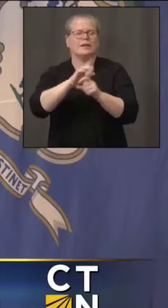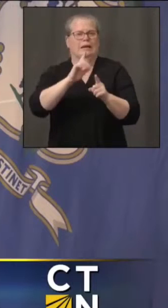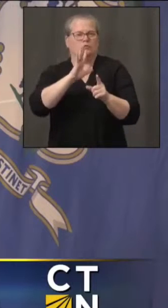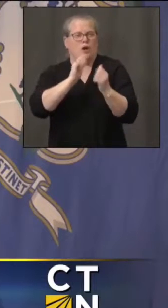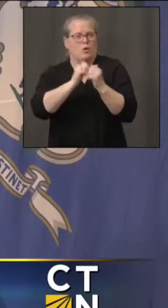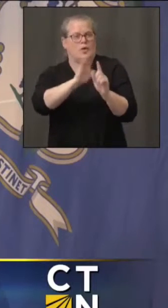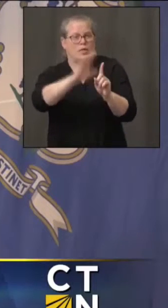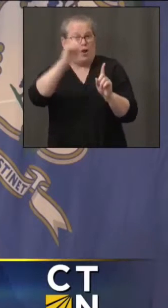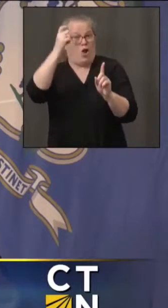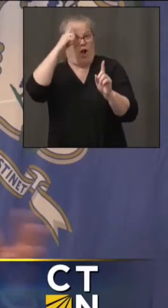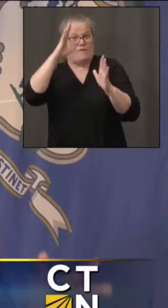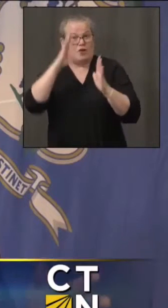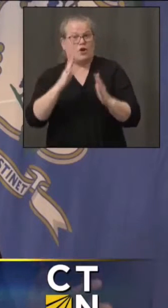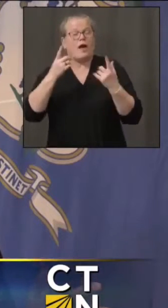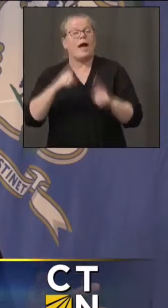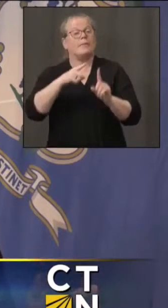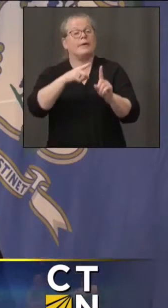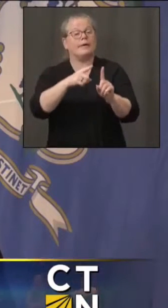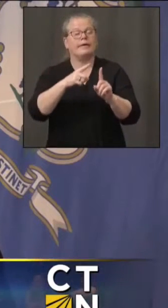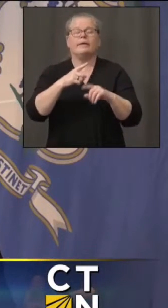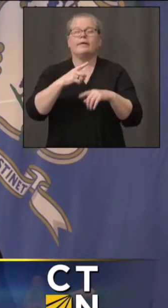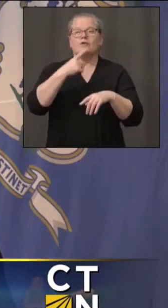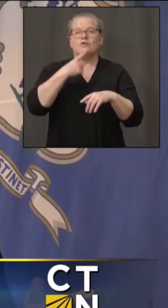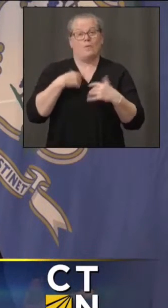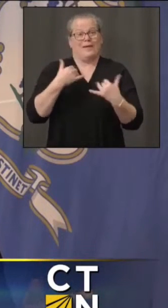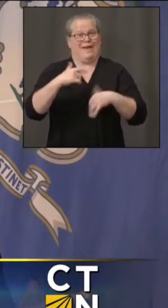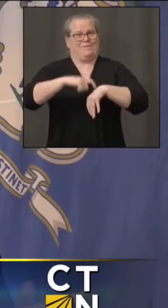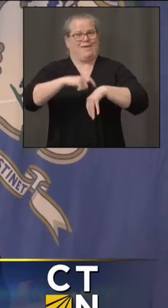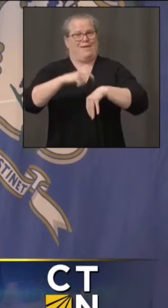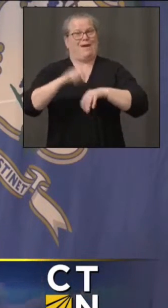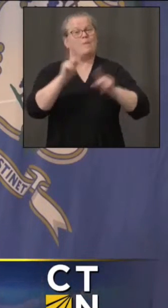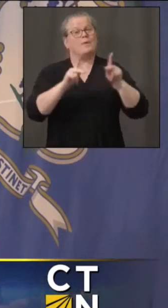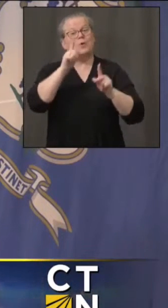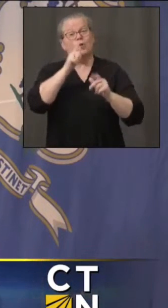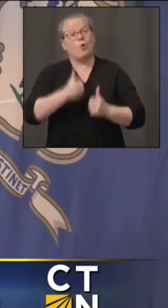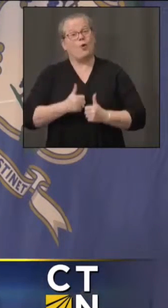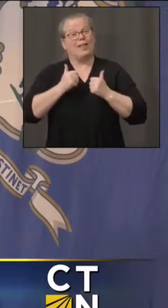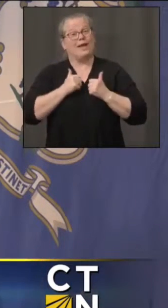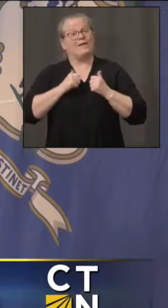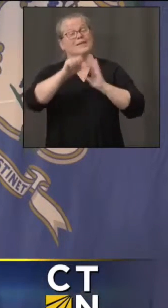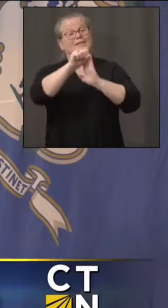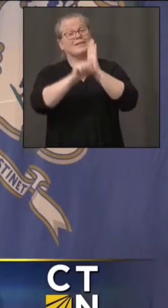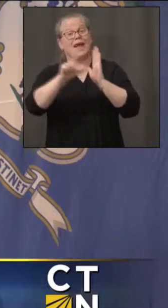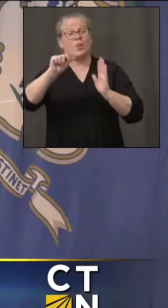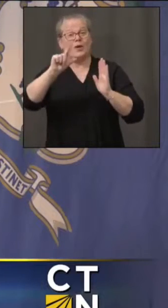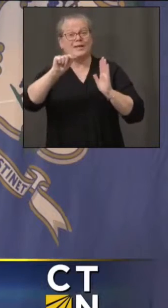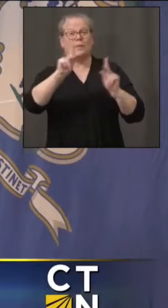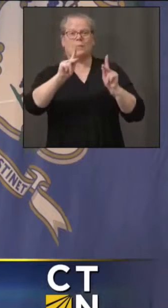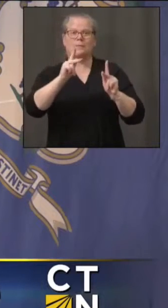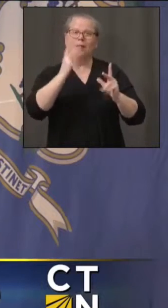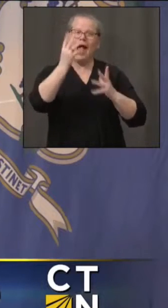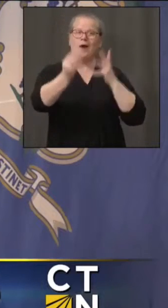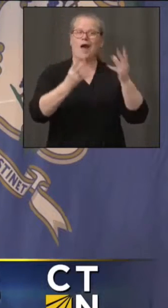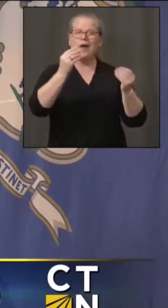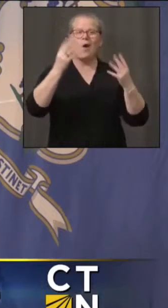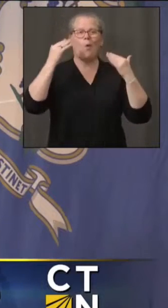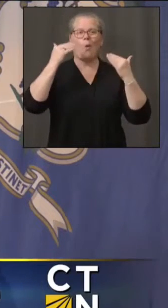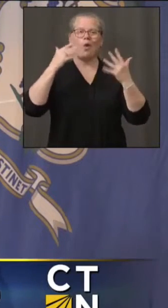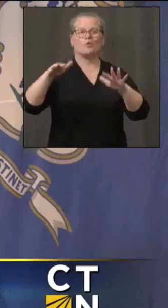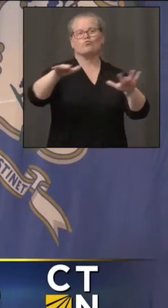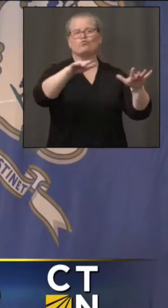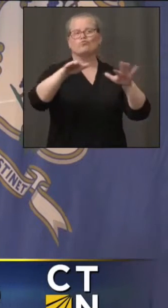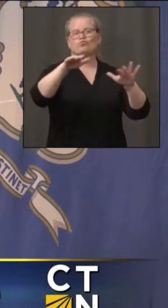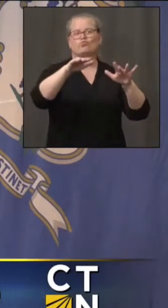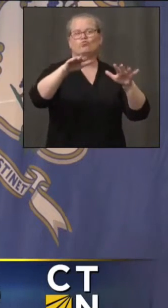when Louisianans start going outside because it's getting cooler, and this is the time of year where Connecticut people start heading inside because it's getting